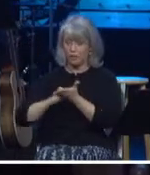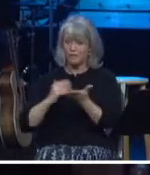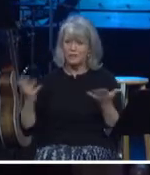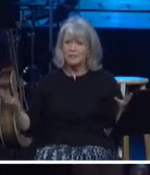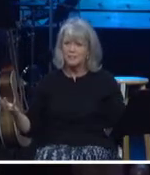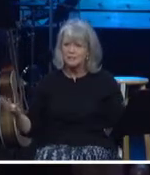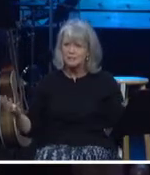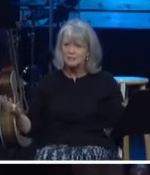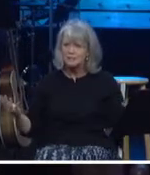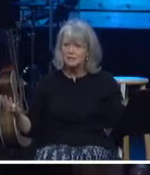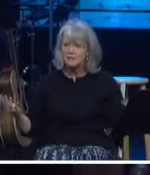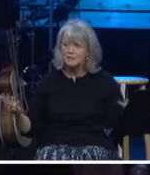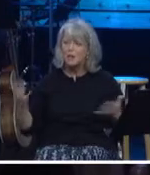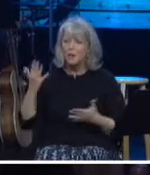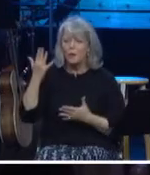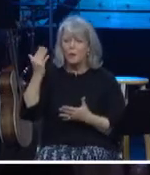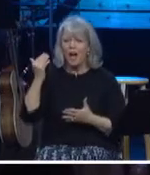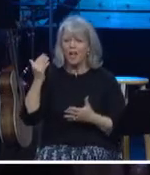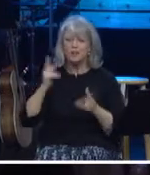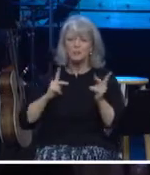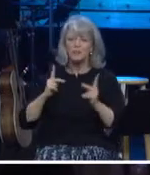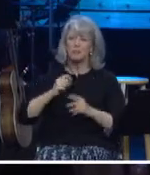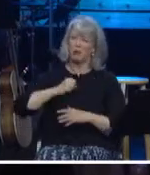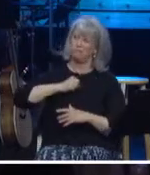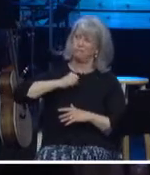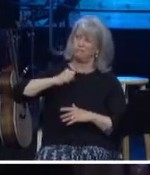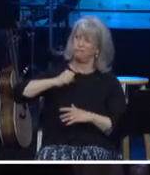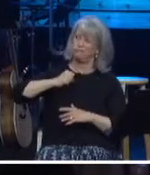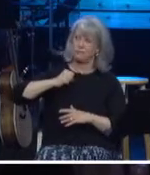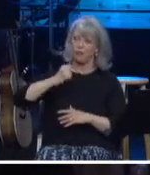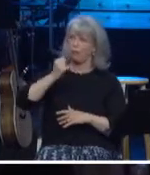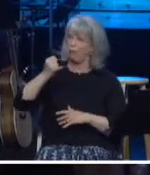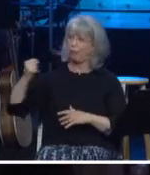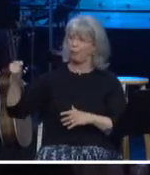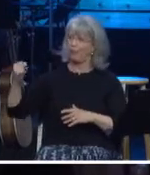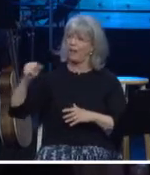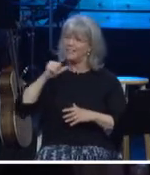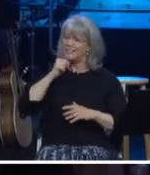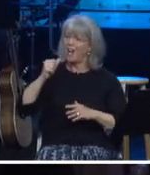Why do people refuse to be reconciled to their Creator?